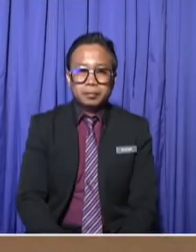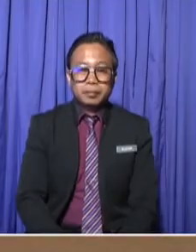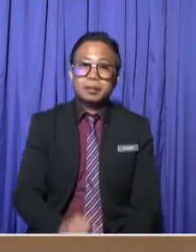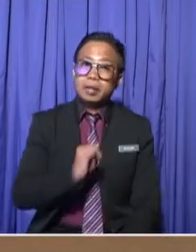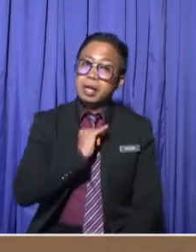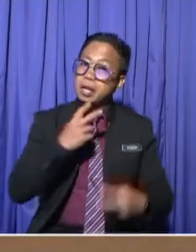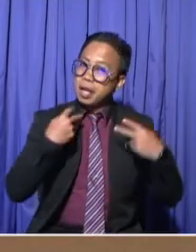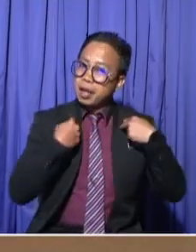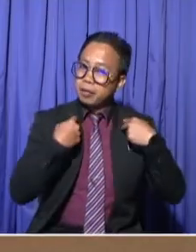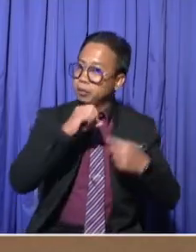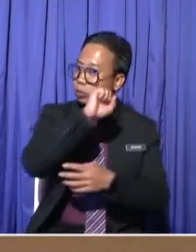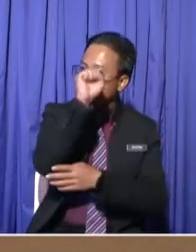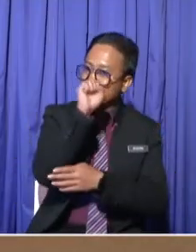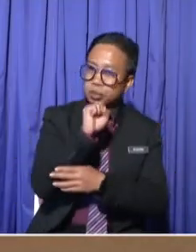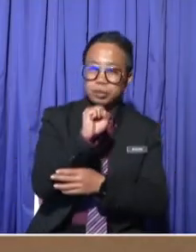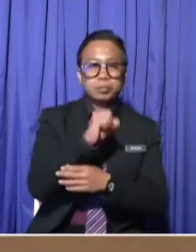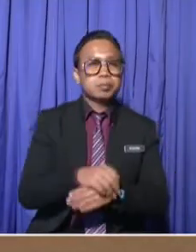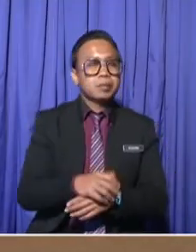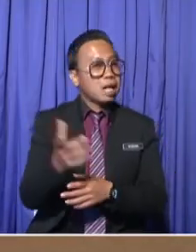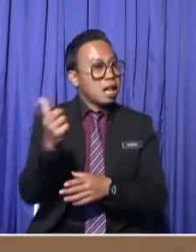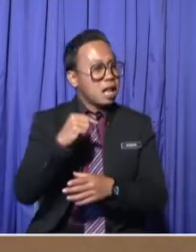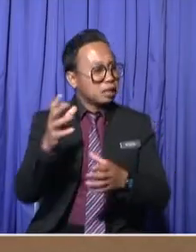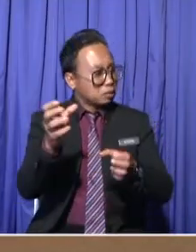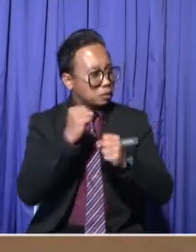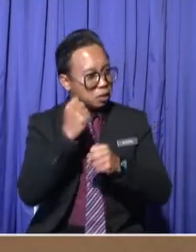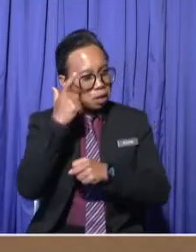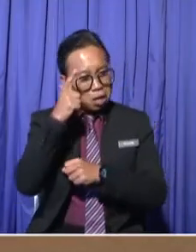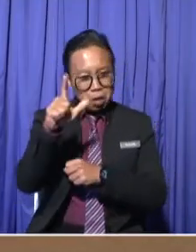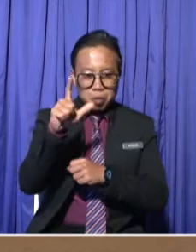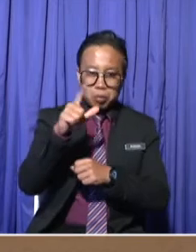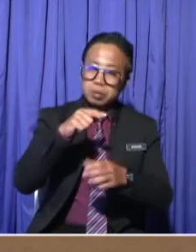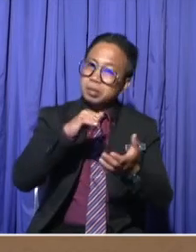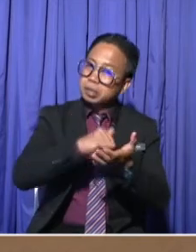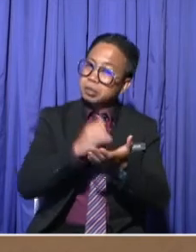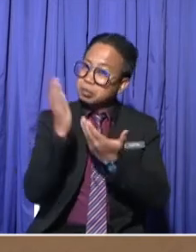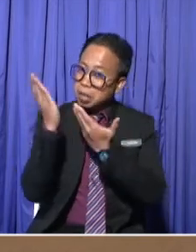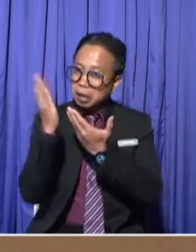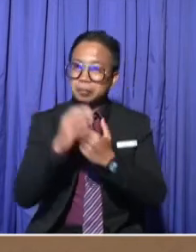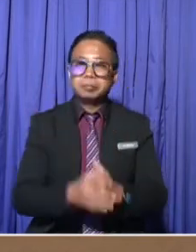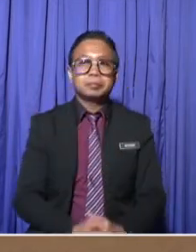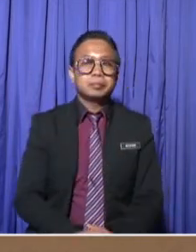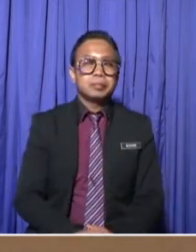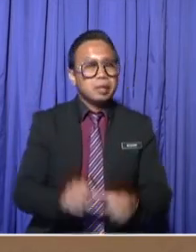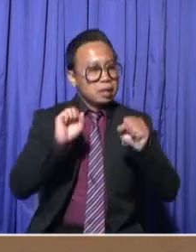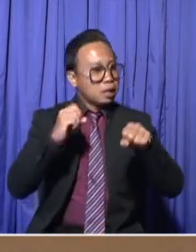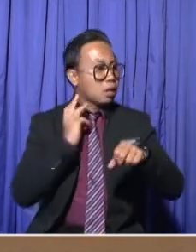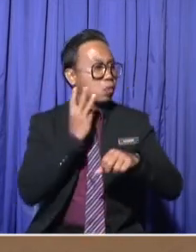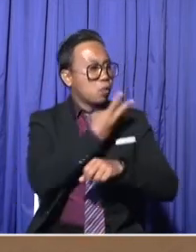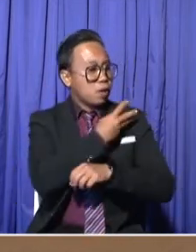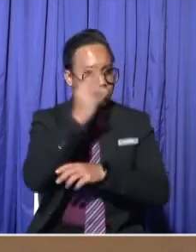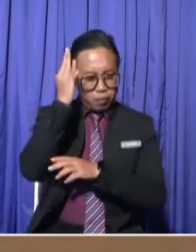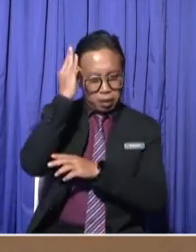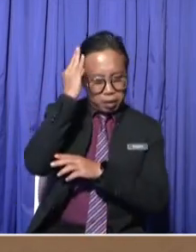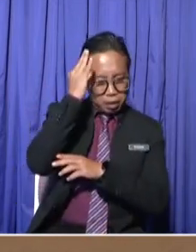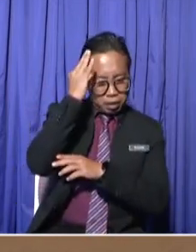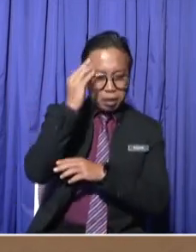I have an interesting question. Let's take a look at this slide. Can we consider the